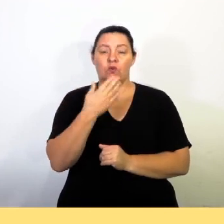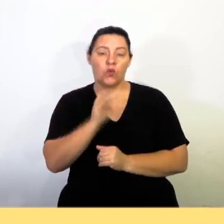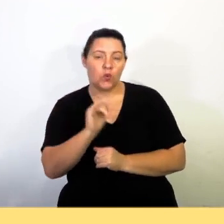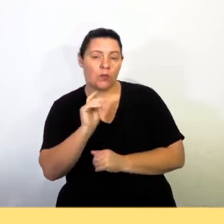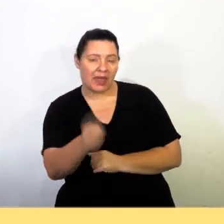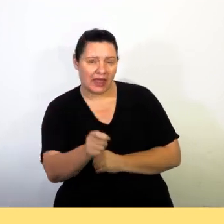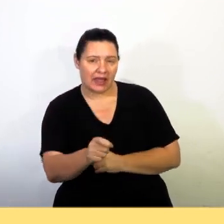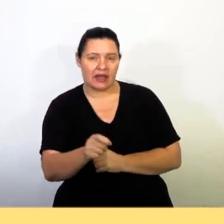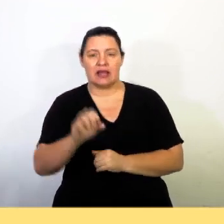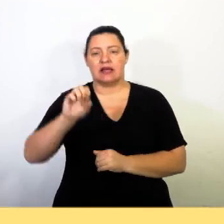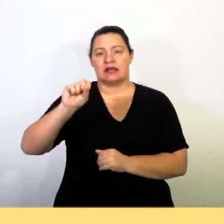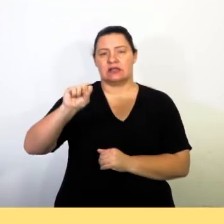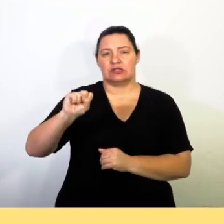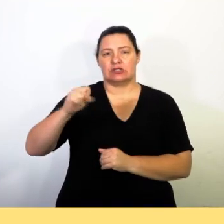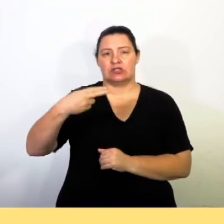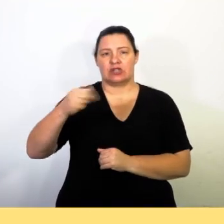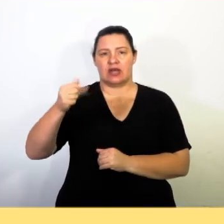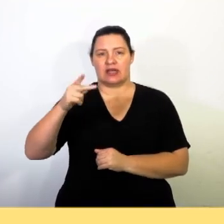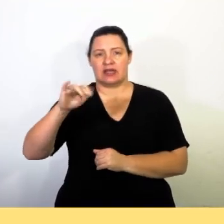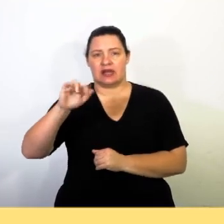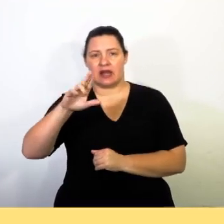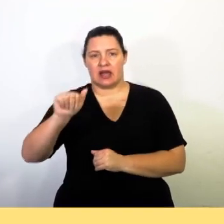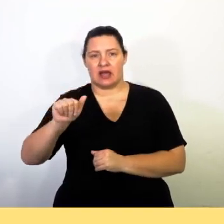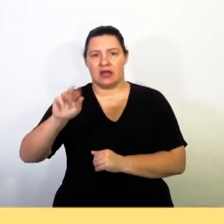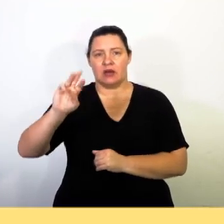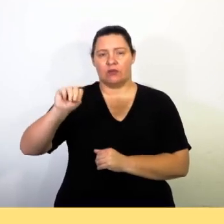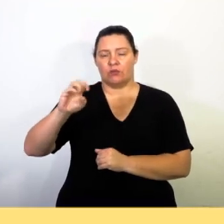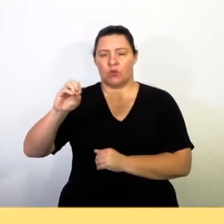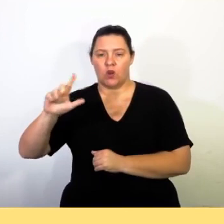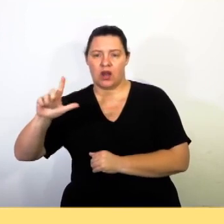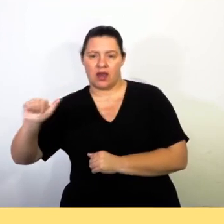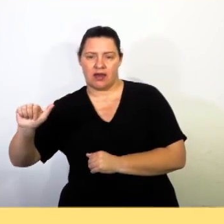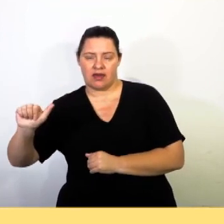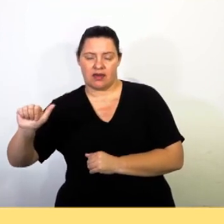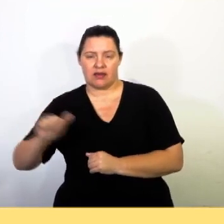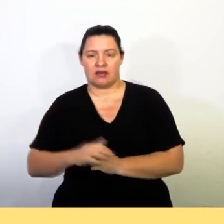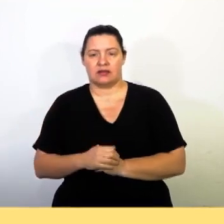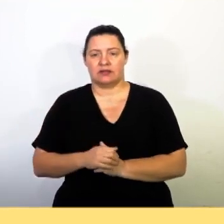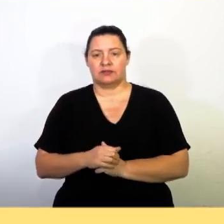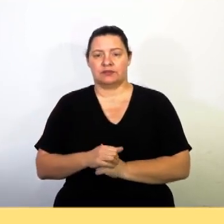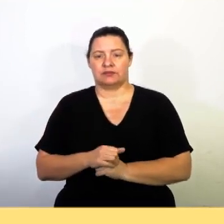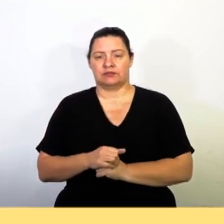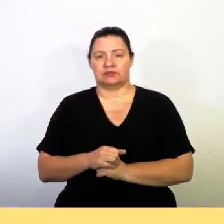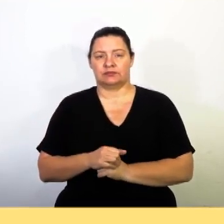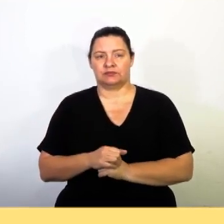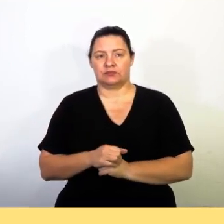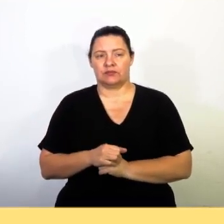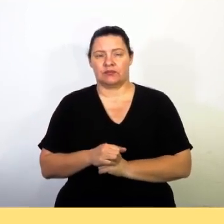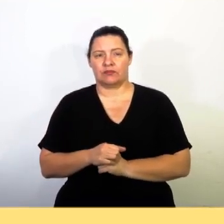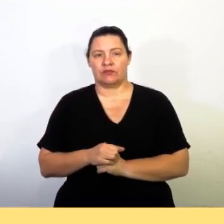and say whom did I pay. It's going to be Shakira Muller. Okay, so here it's